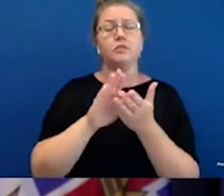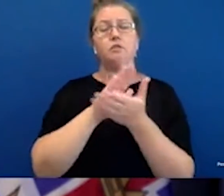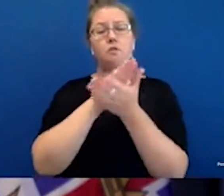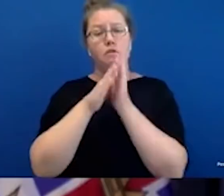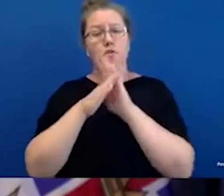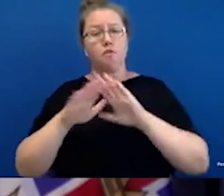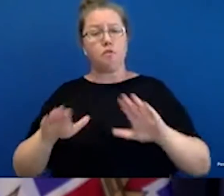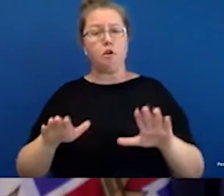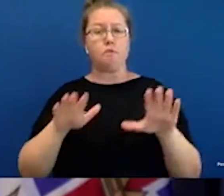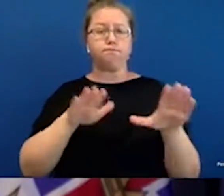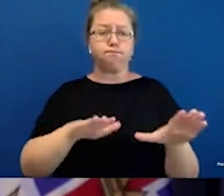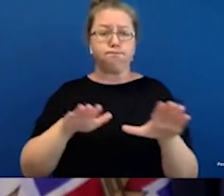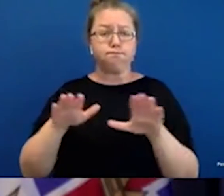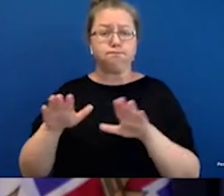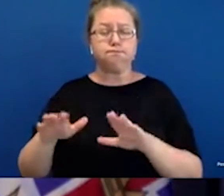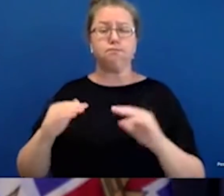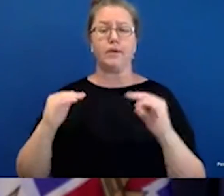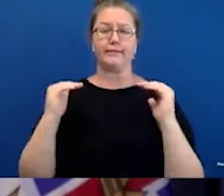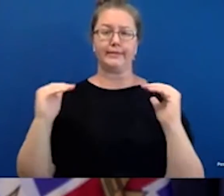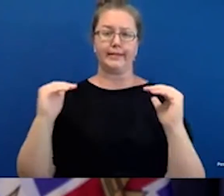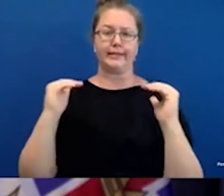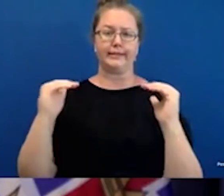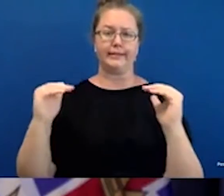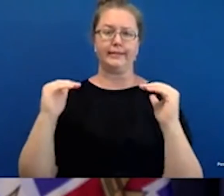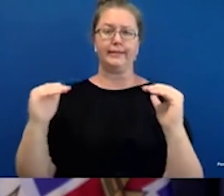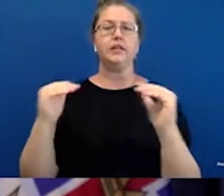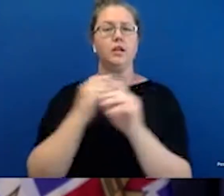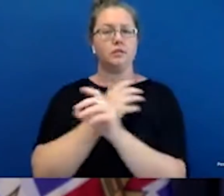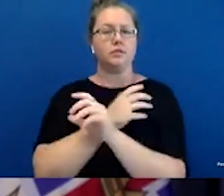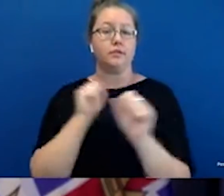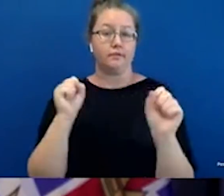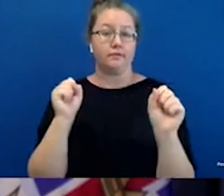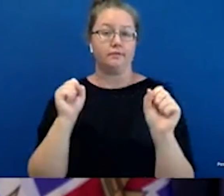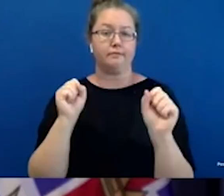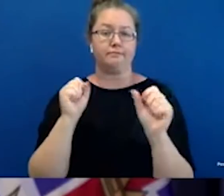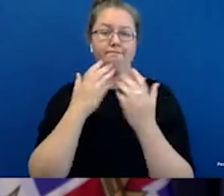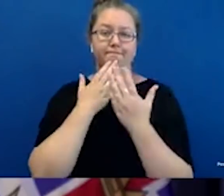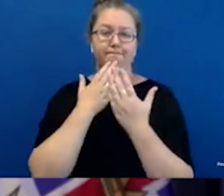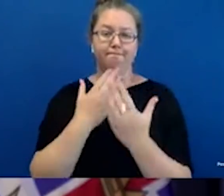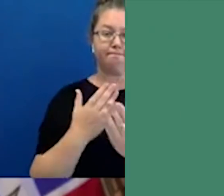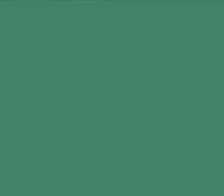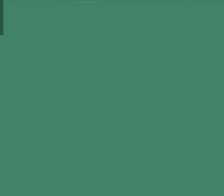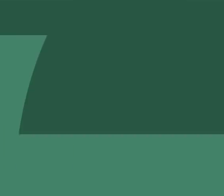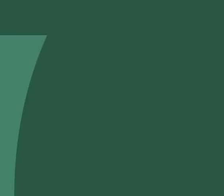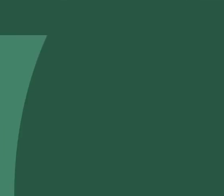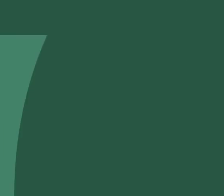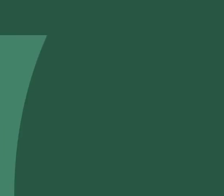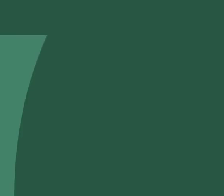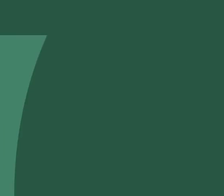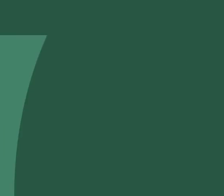calm and steady in the work that we do, and by staying safe. Thank you.